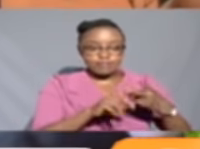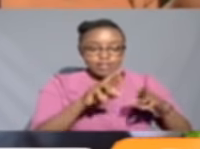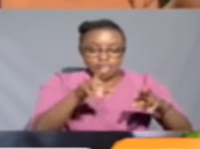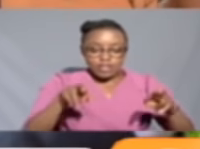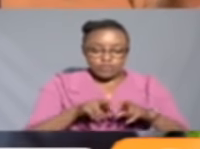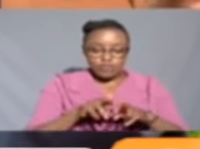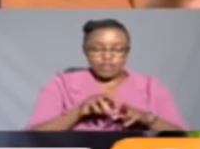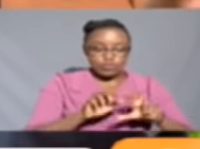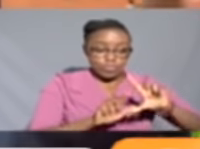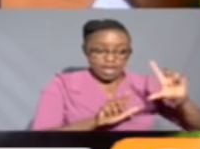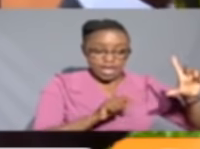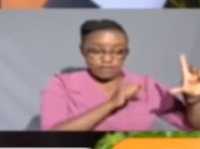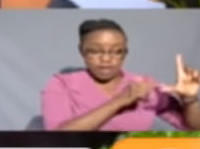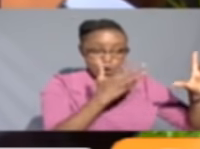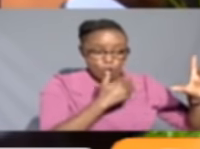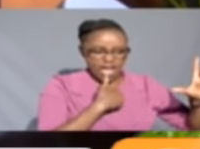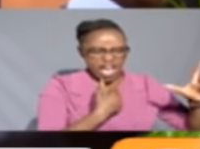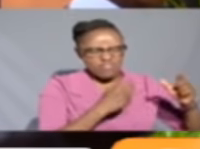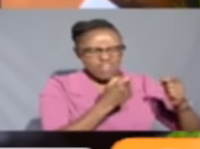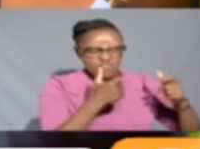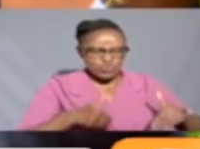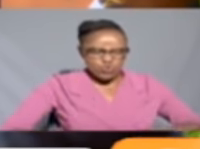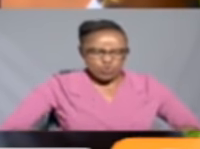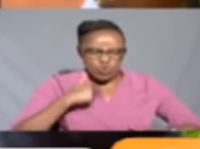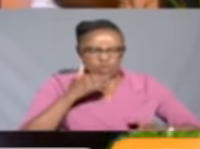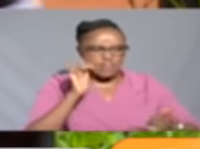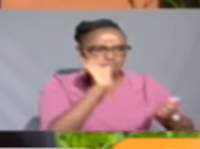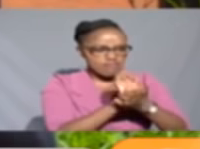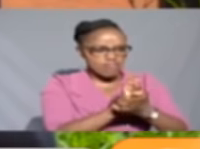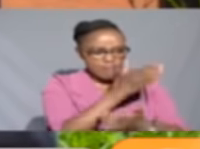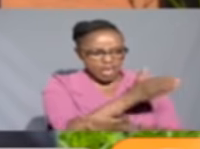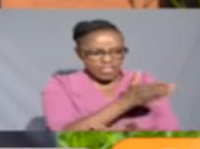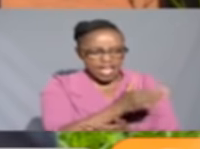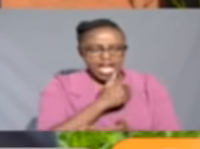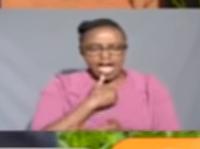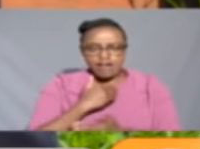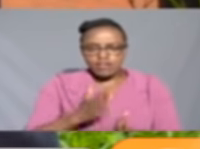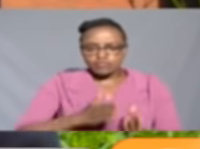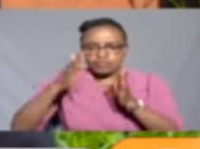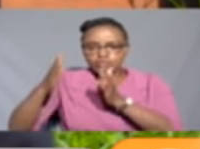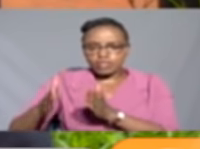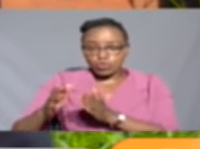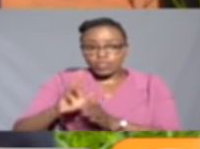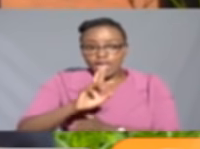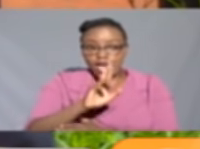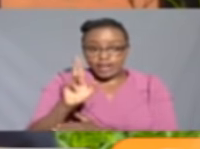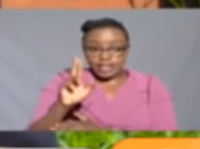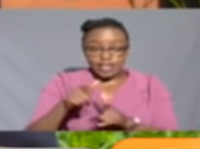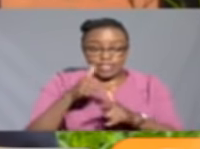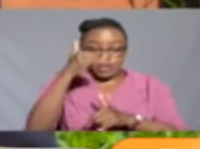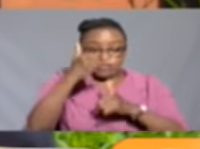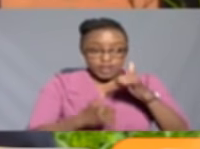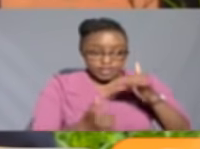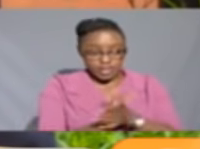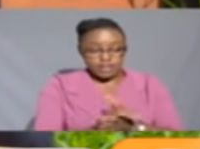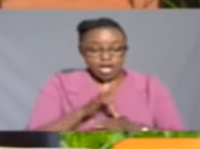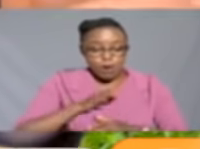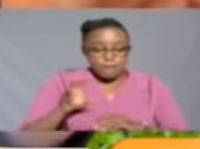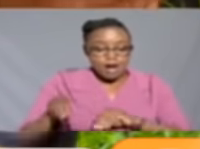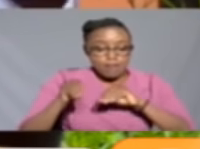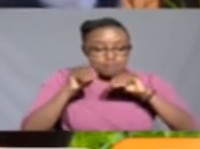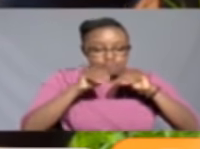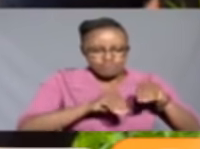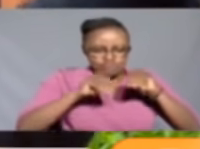to the left where there were a number of youth that had been detained there, and then the one to the right. Eventually, the woman moves to the right